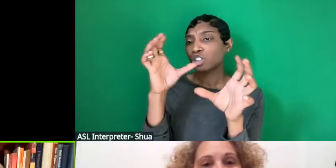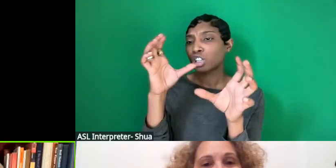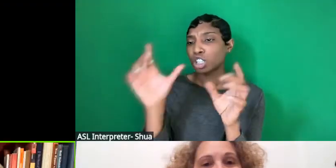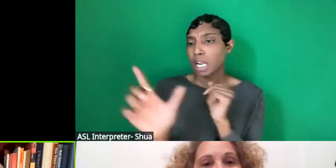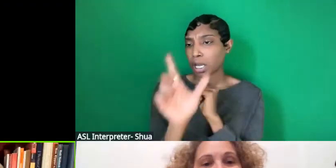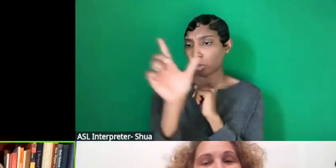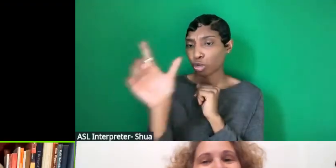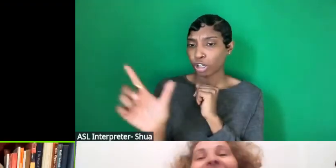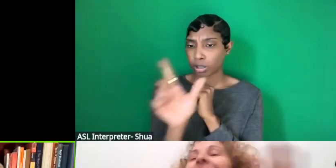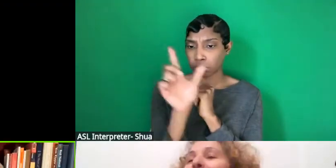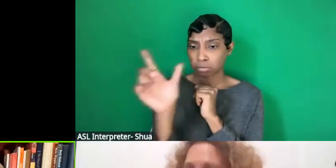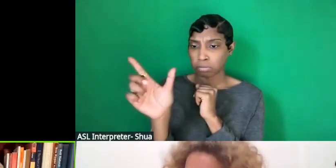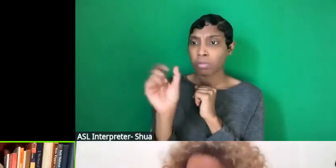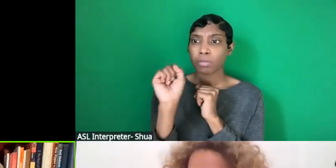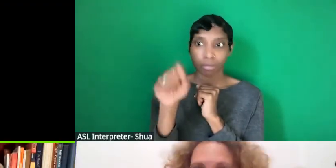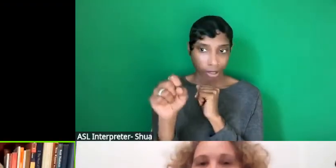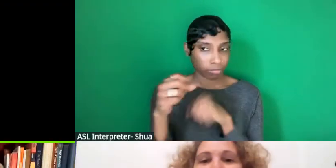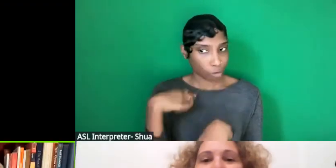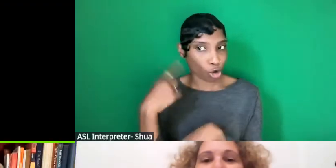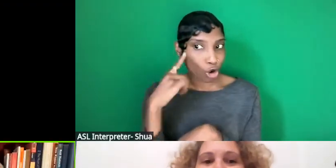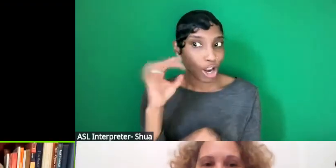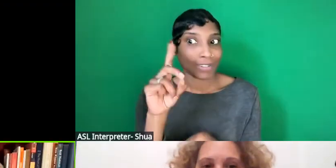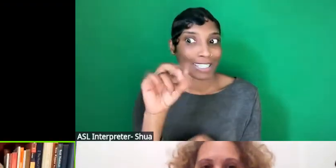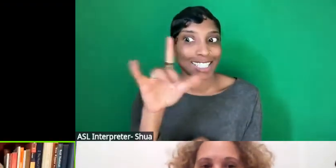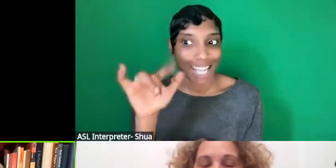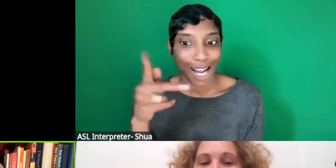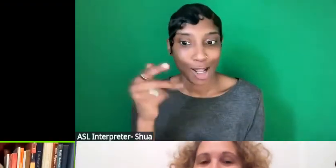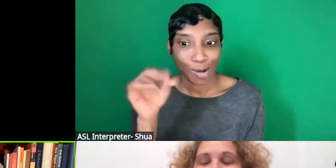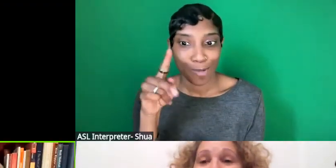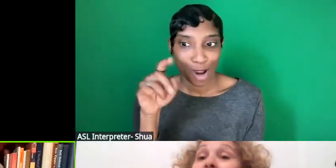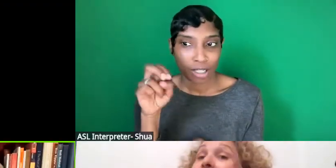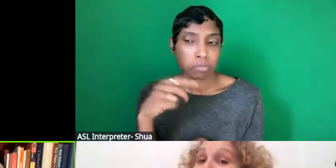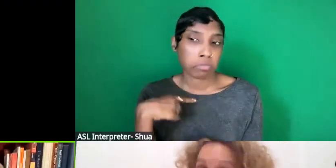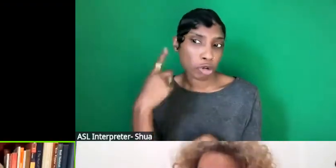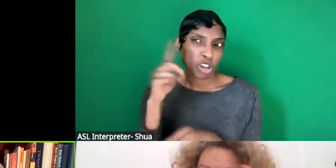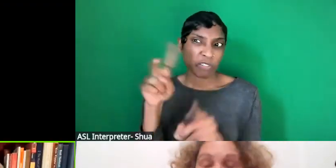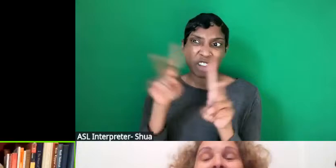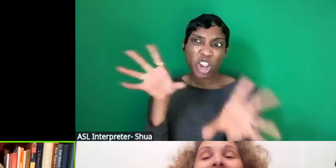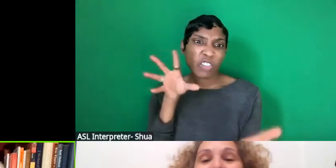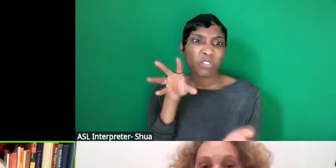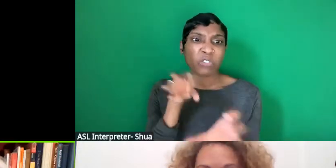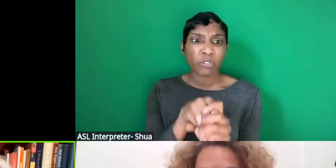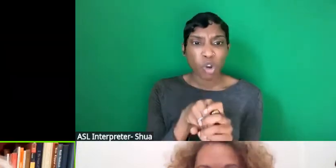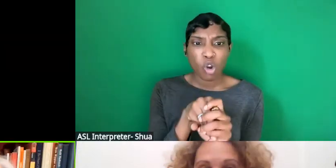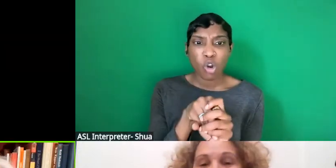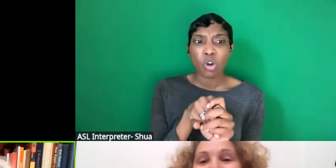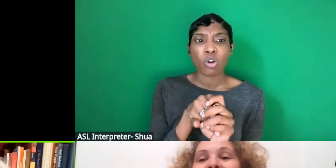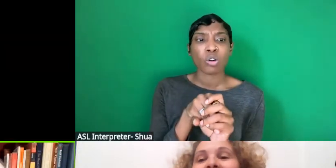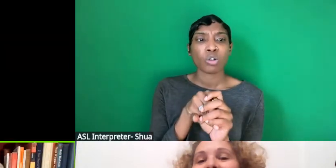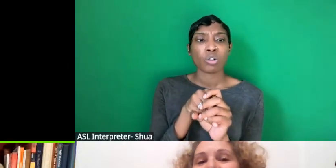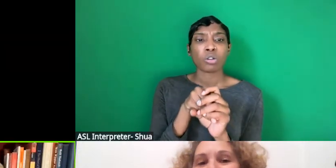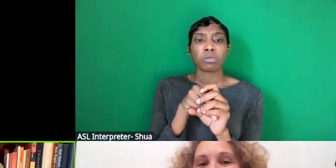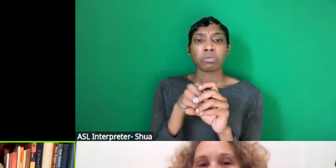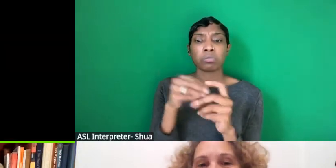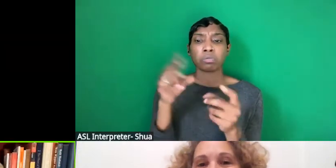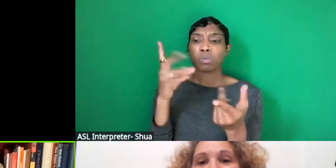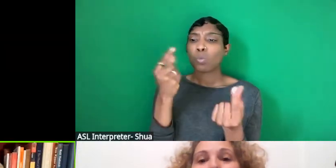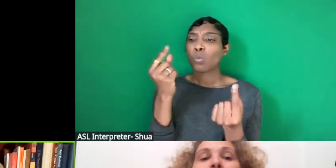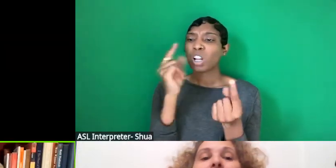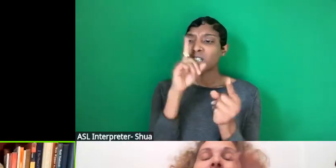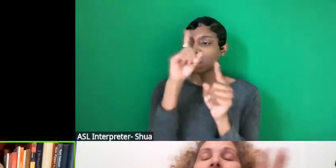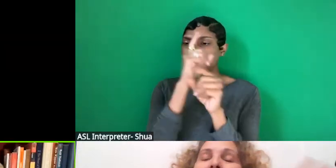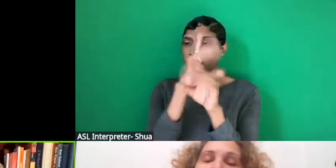Well, of course, I've heard of Dolly Parton, and I Fair. know that she's really involved in literacy efforts, but what is the Imagination